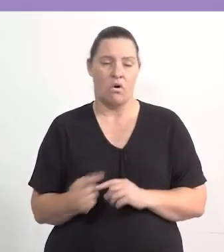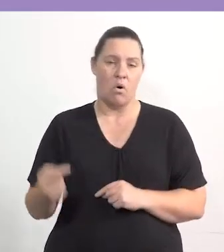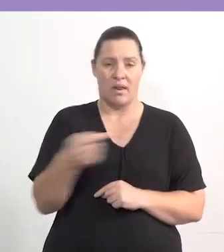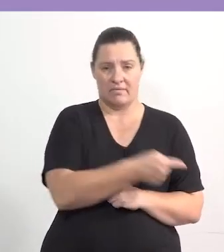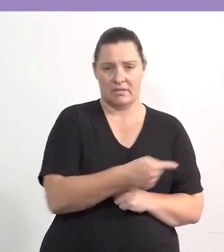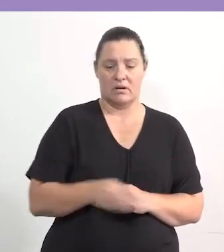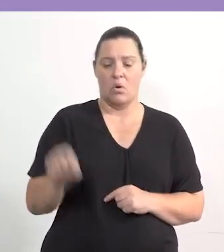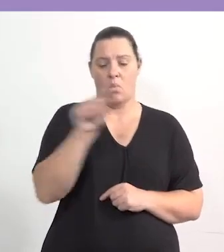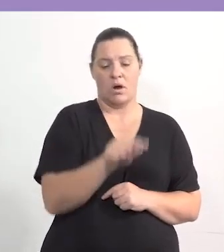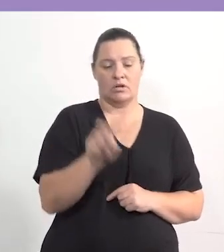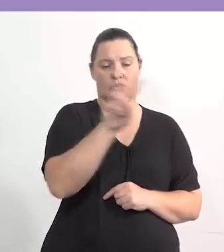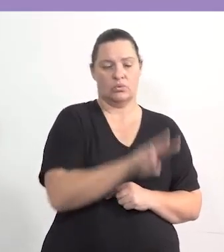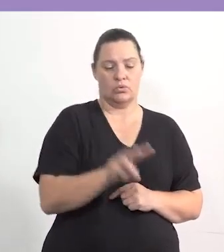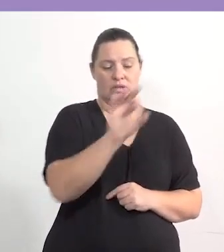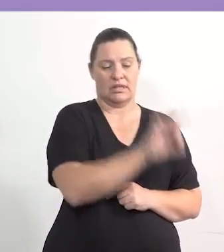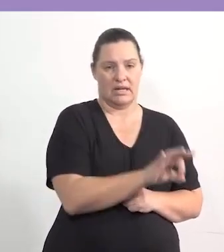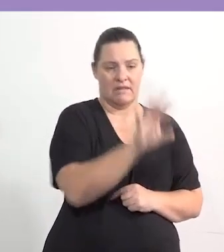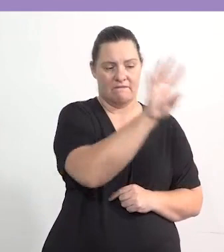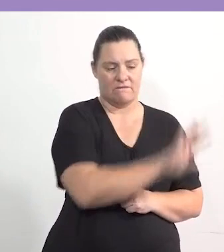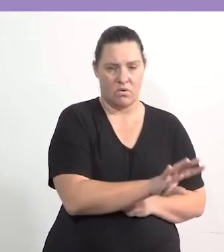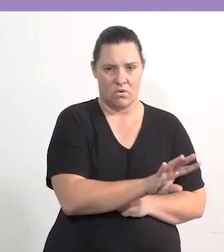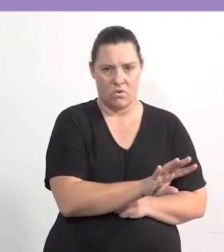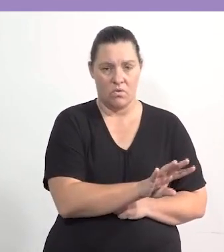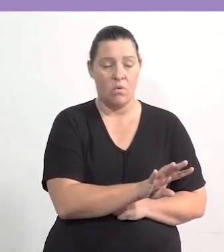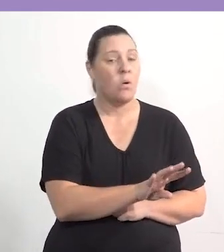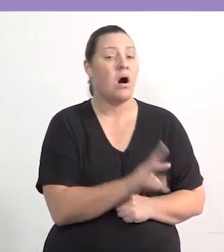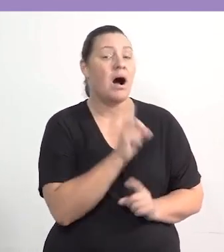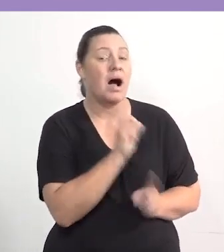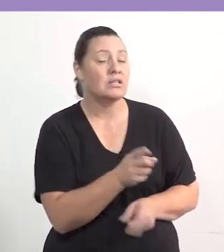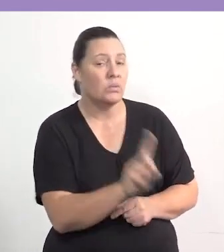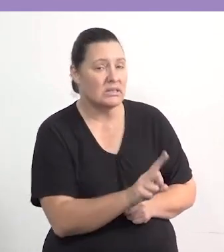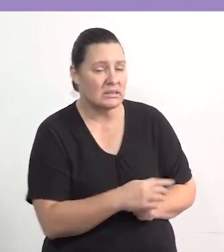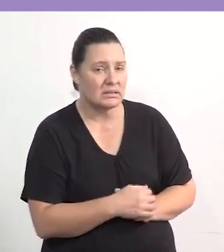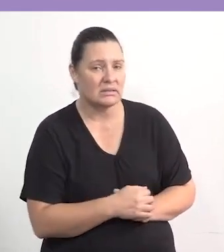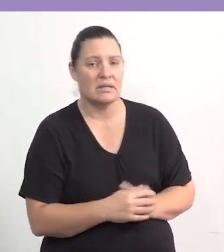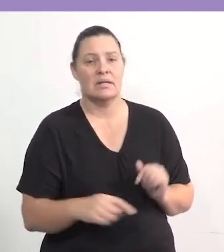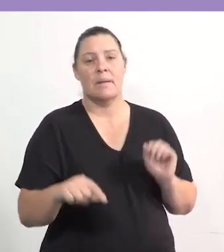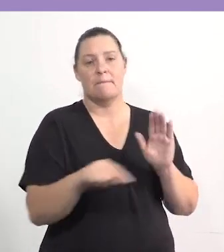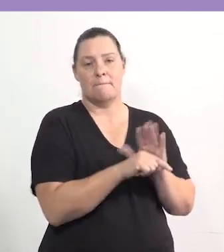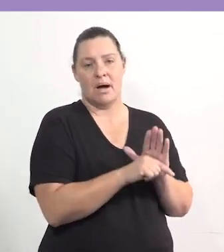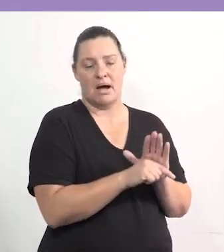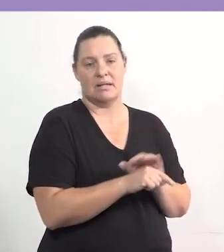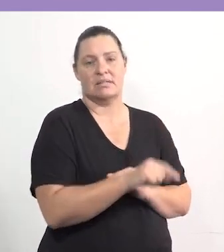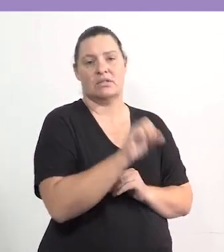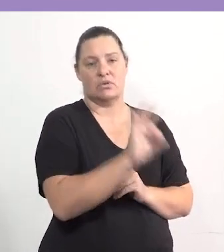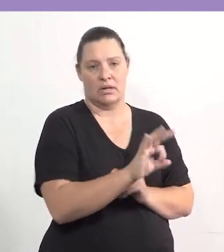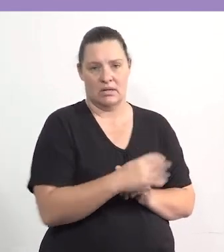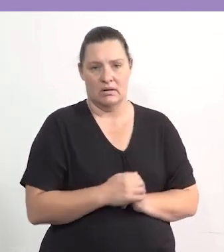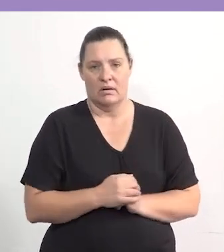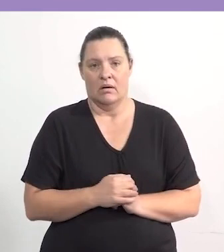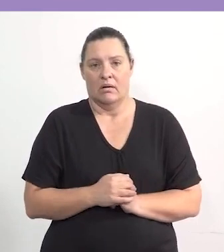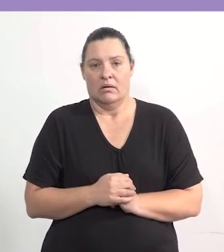to the left. 1, 2, 3, and 4. Where does our answer land us? That is at negative